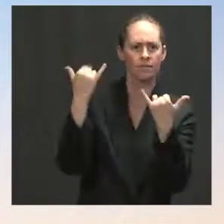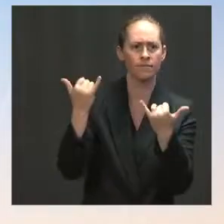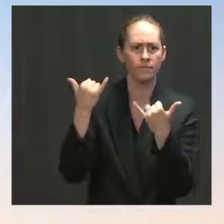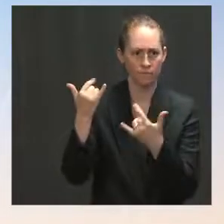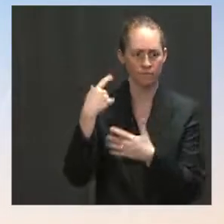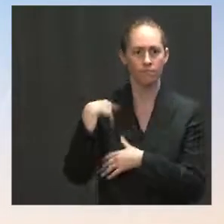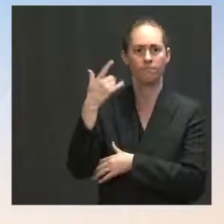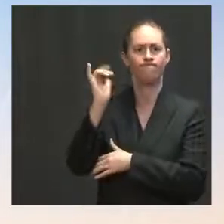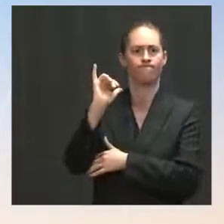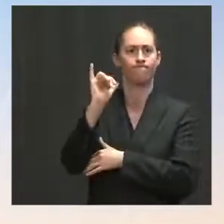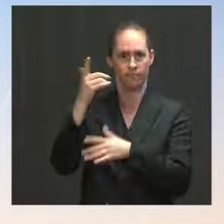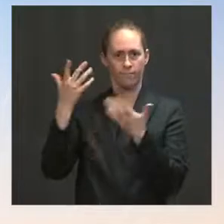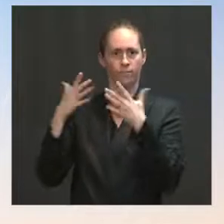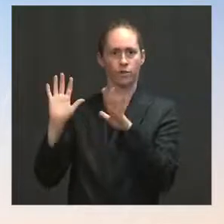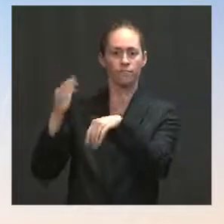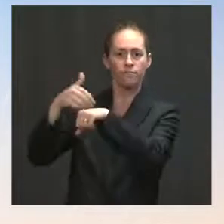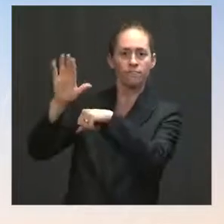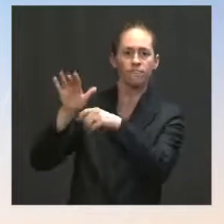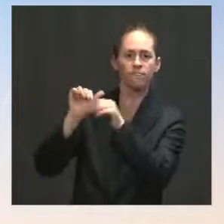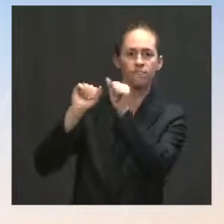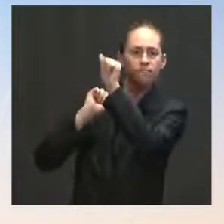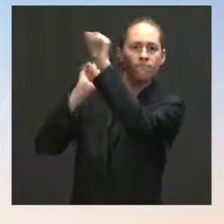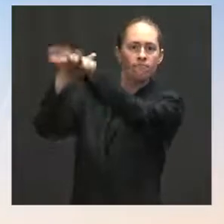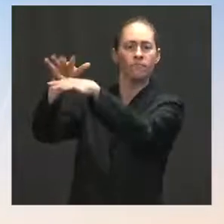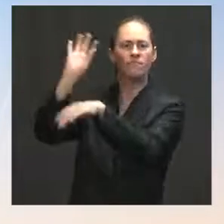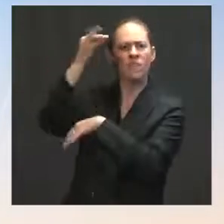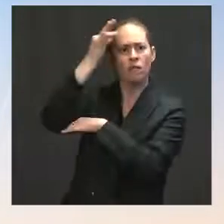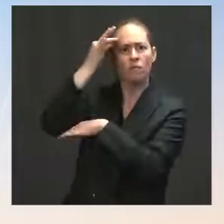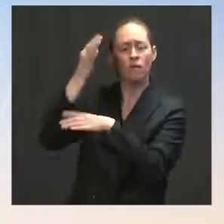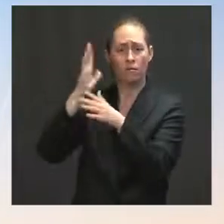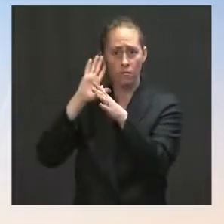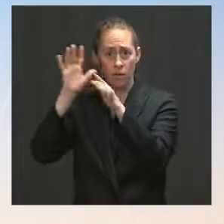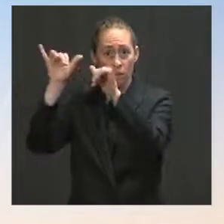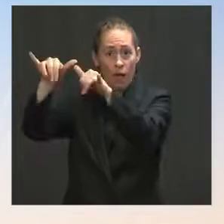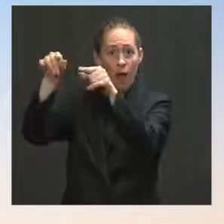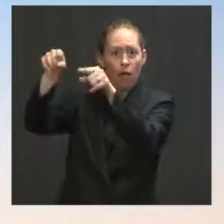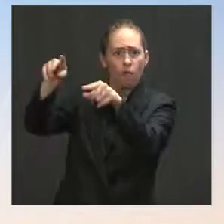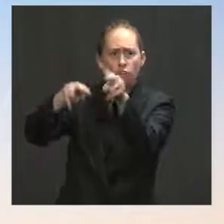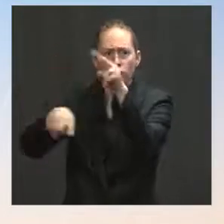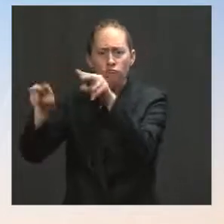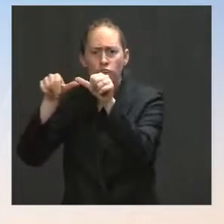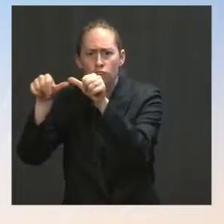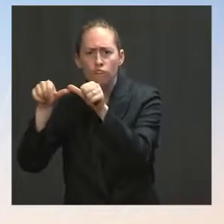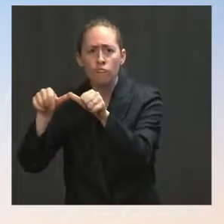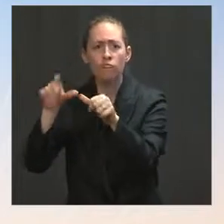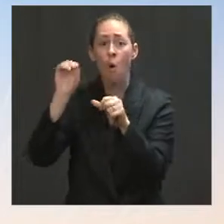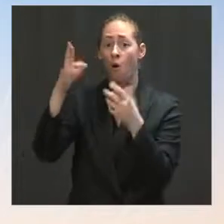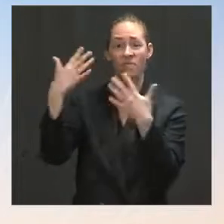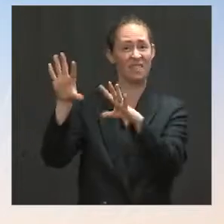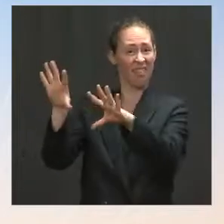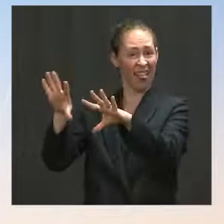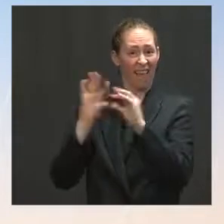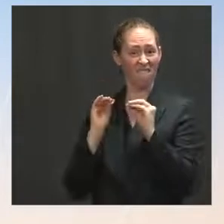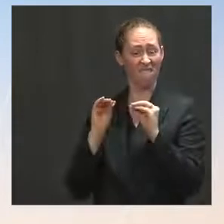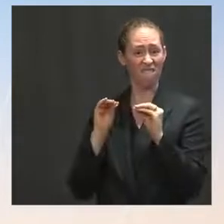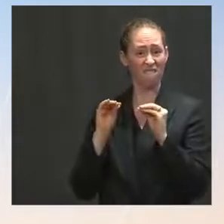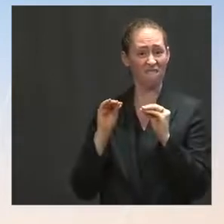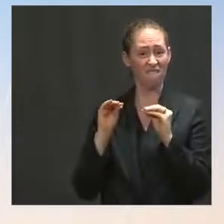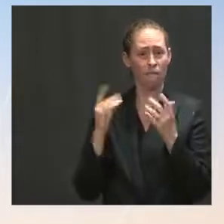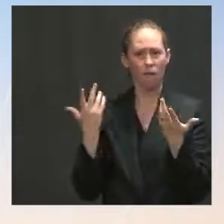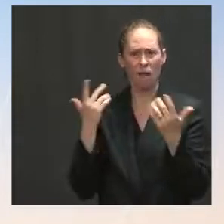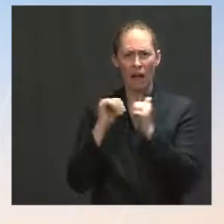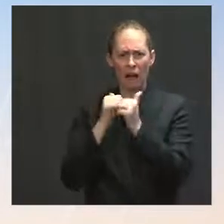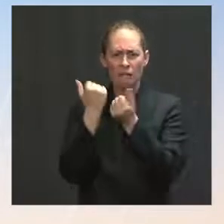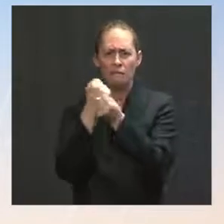Haiti to continue to oversee what's happening, or has there been any commitment to provide security forces to Haiti? And is the U.S. taking any steps